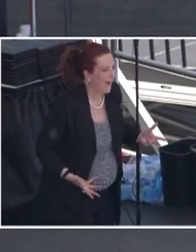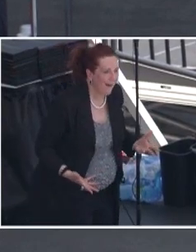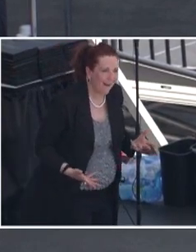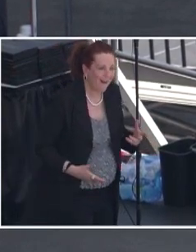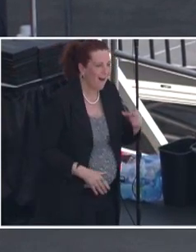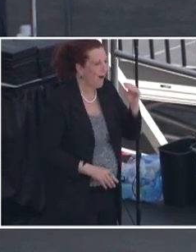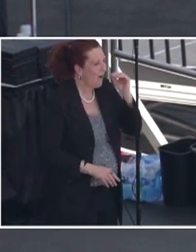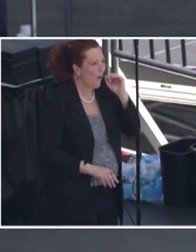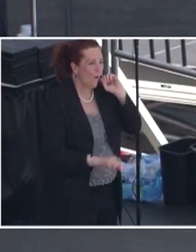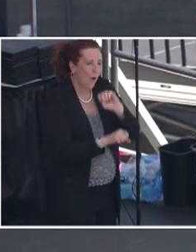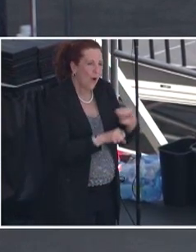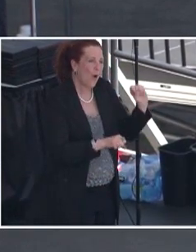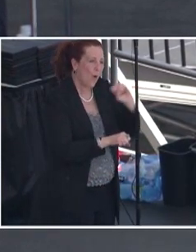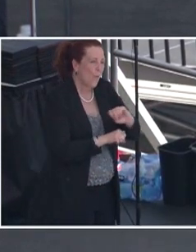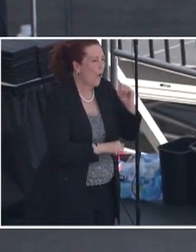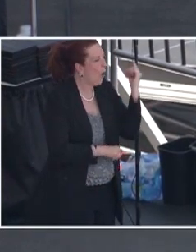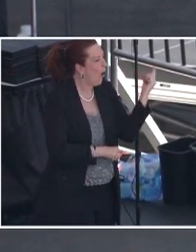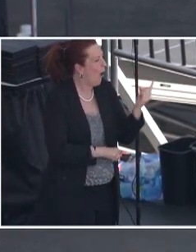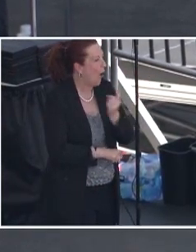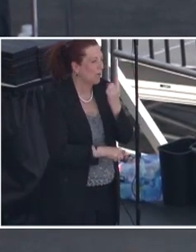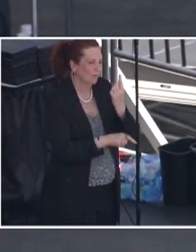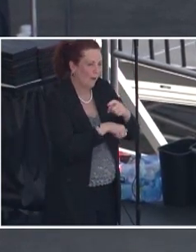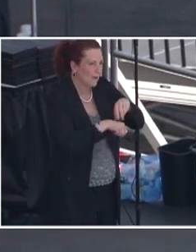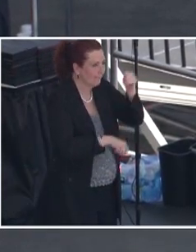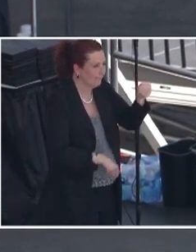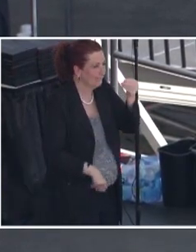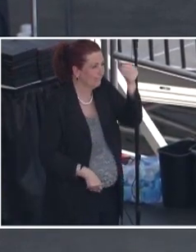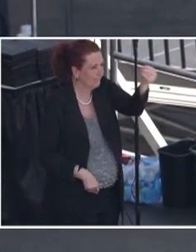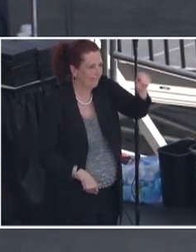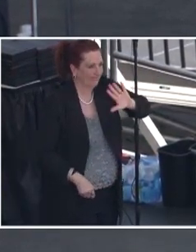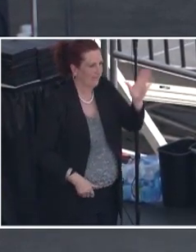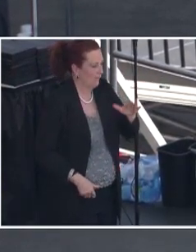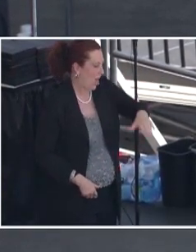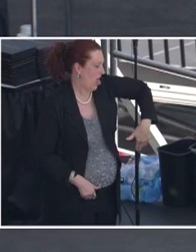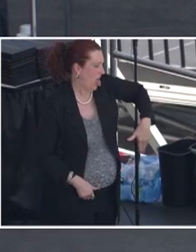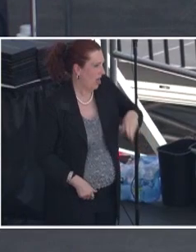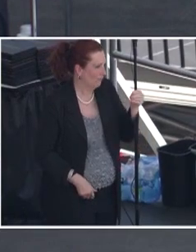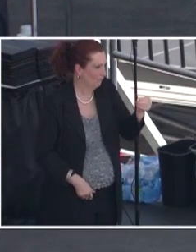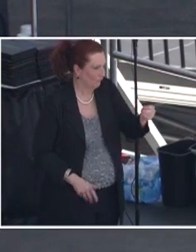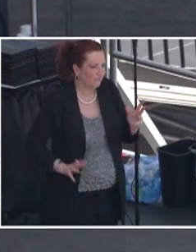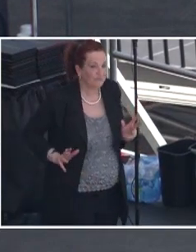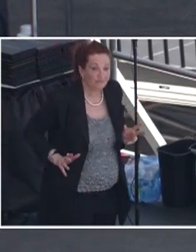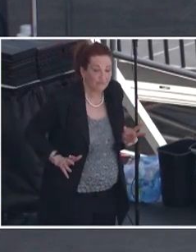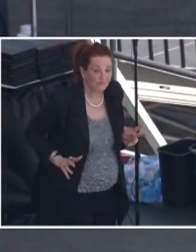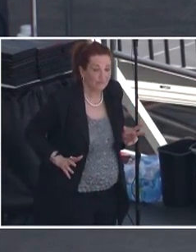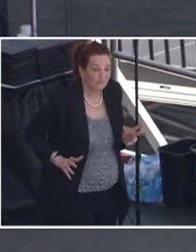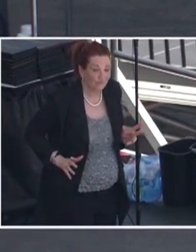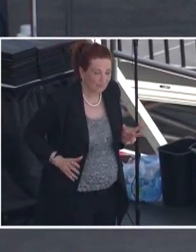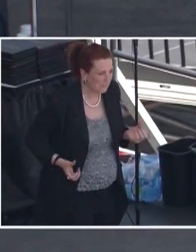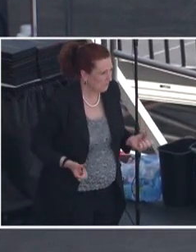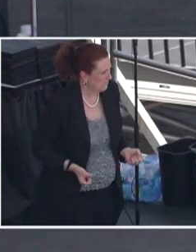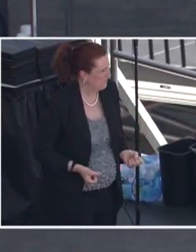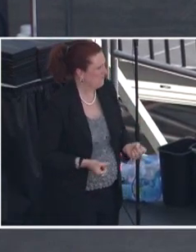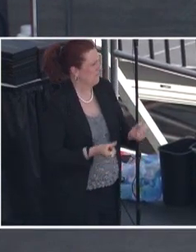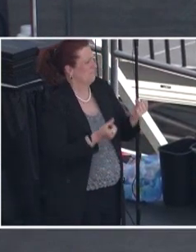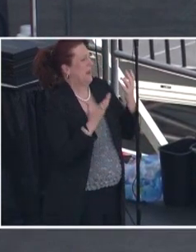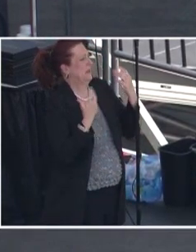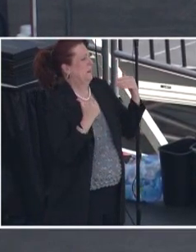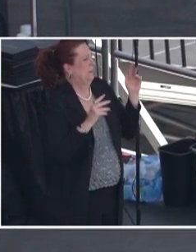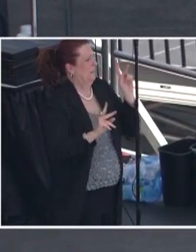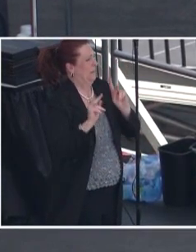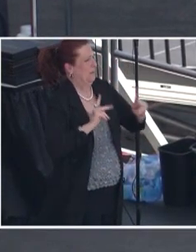in a timely manner. There have been many amazing people here at Bergen who will always be a fond